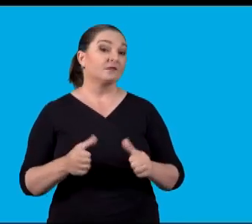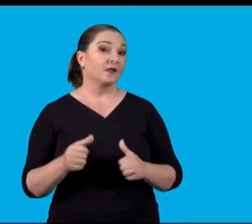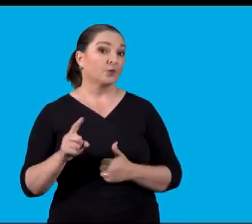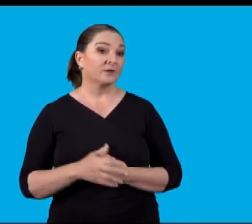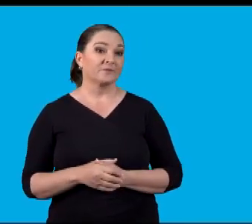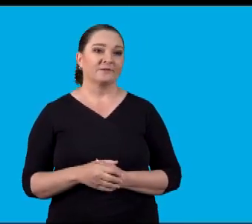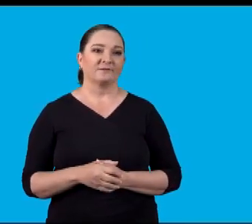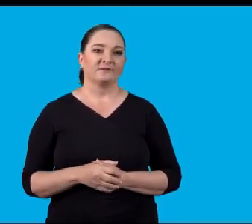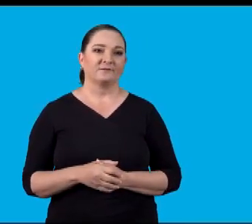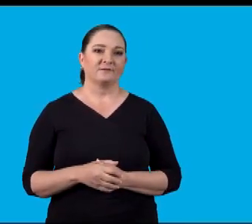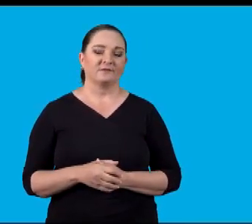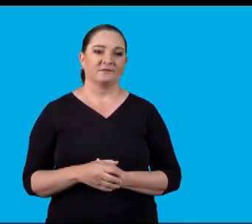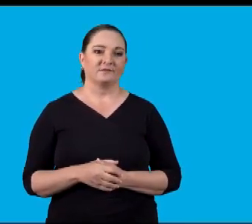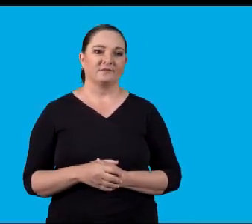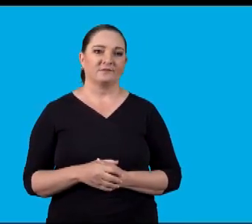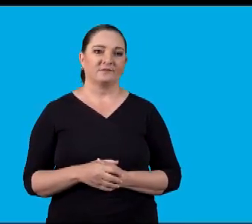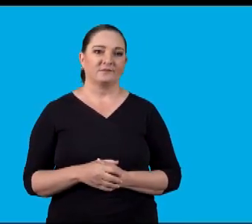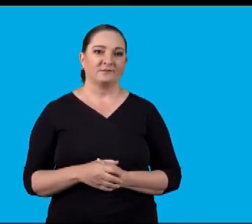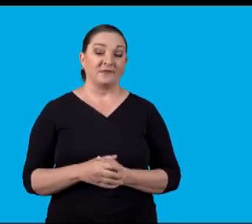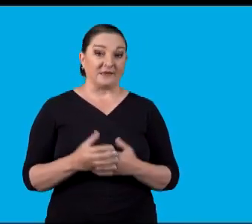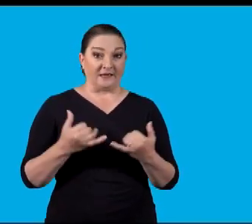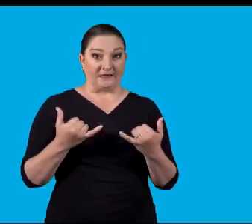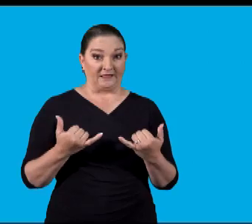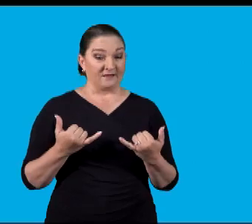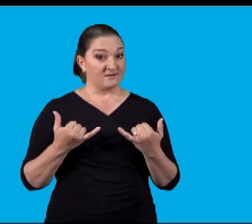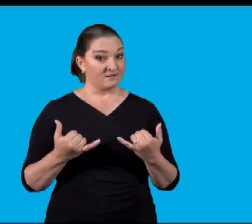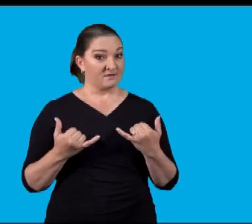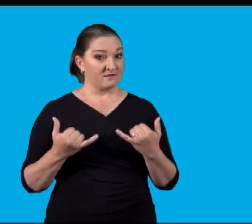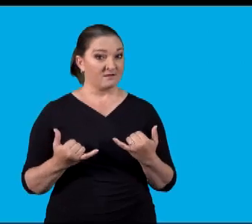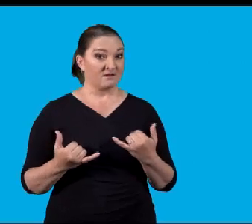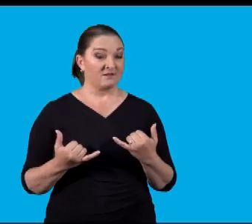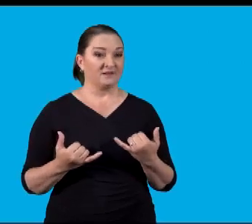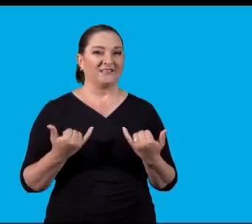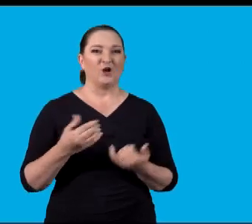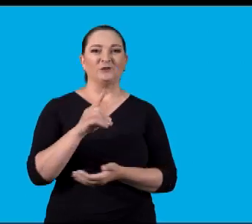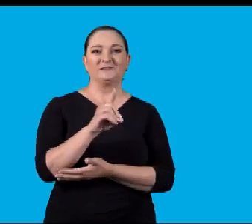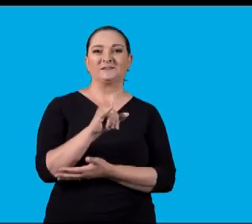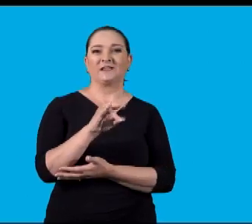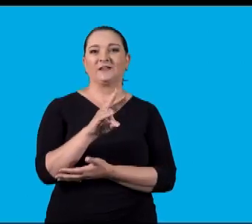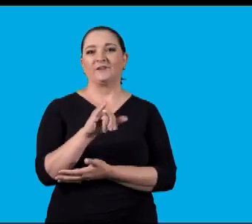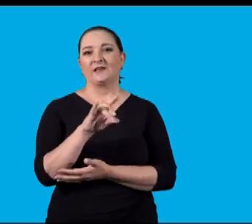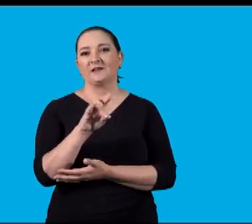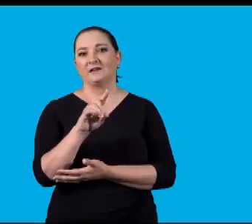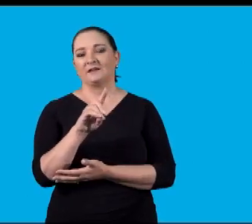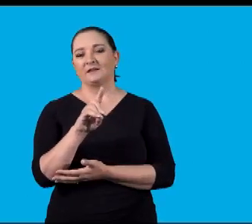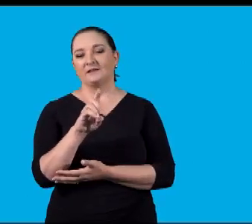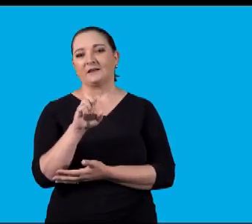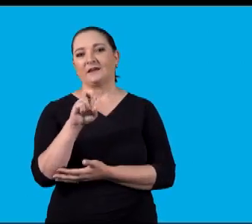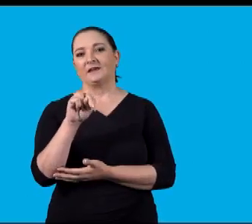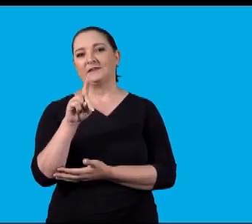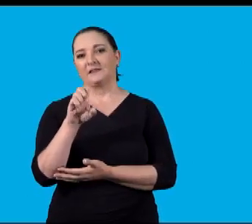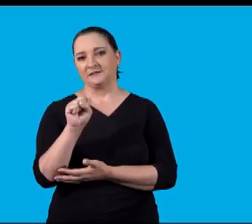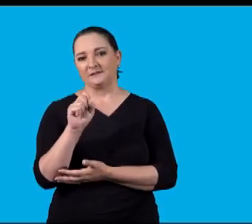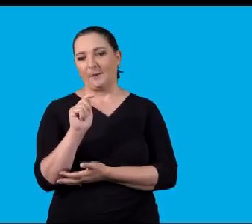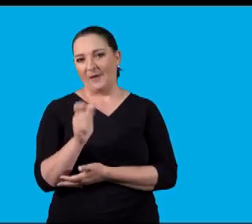219,700. And then the next part after this, it will now be probably your dividends paid or your taxation